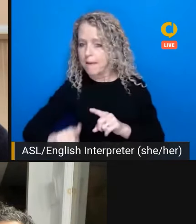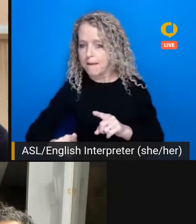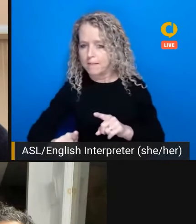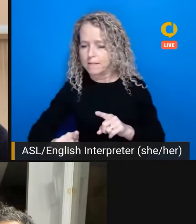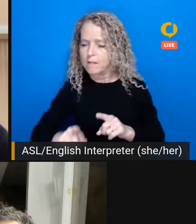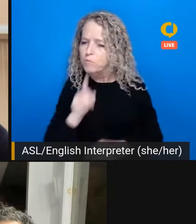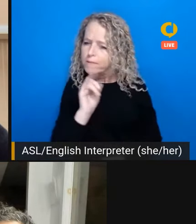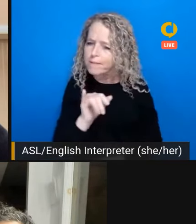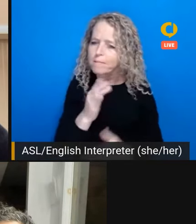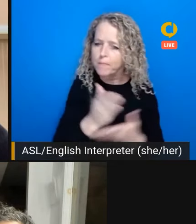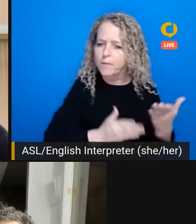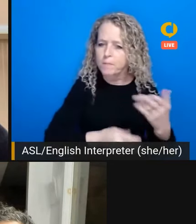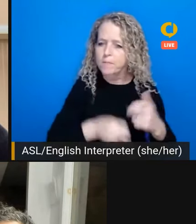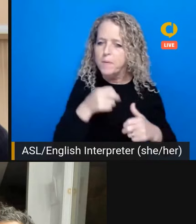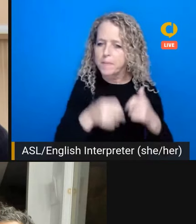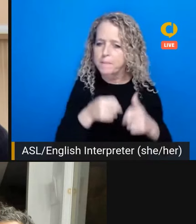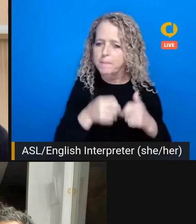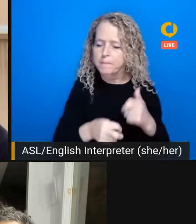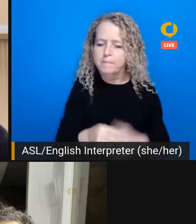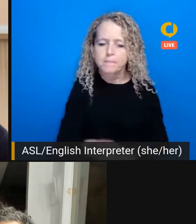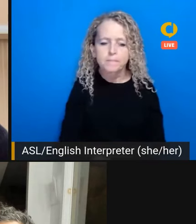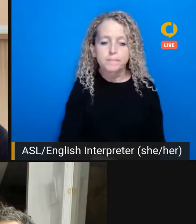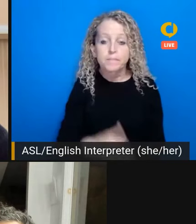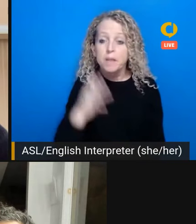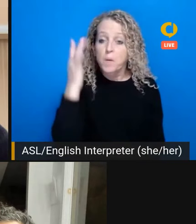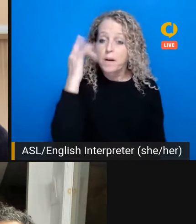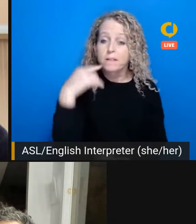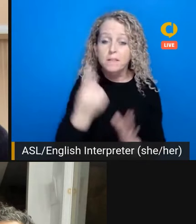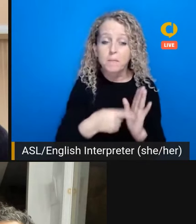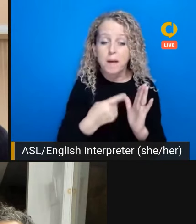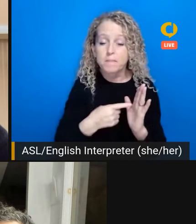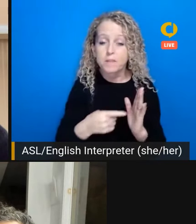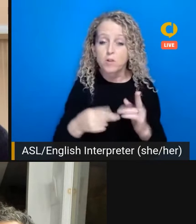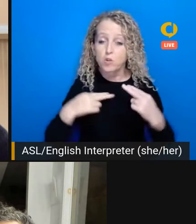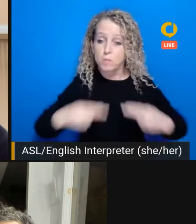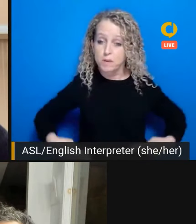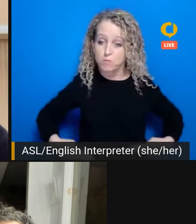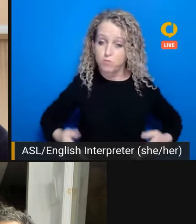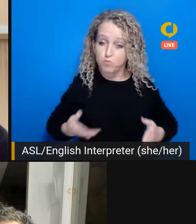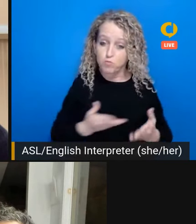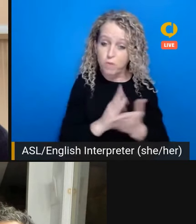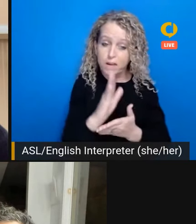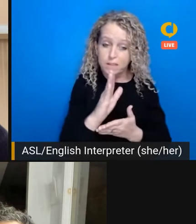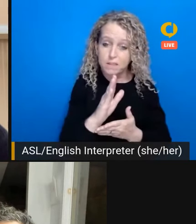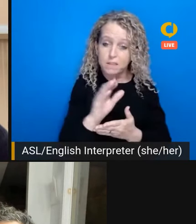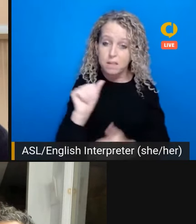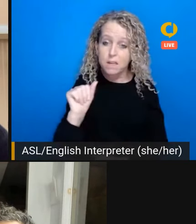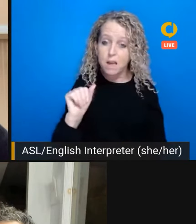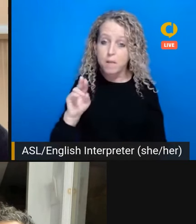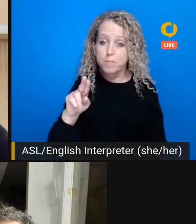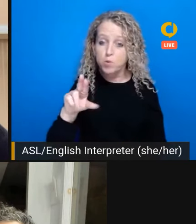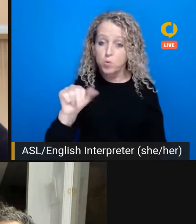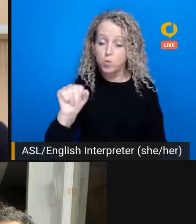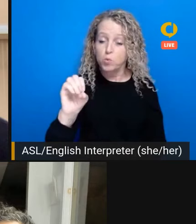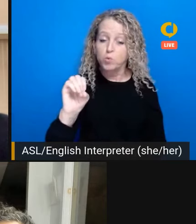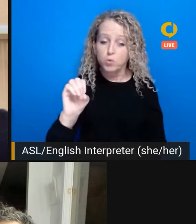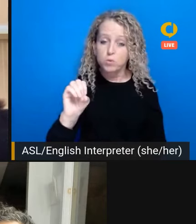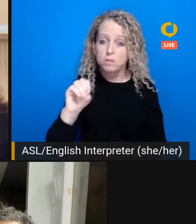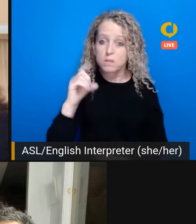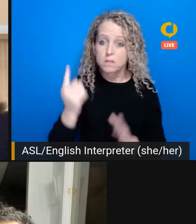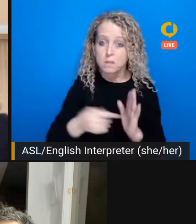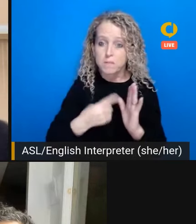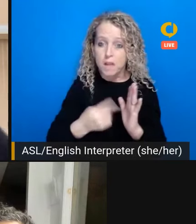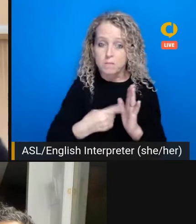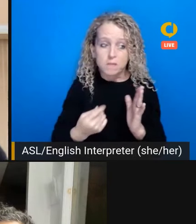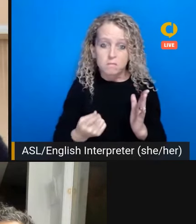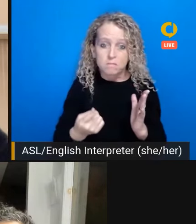AI is often used to hide human rights abuses. Often, and I don't mean like big dramatic human rights abuses of murder. I'm